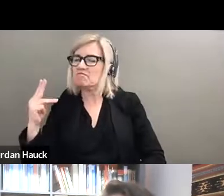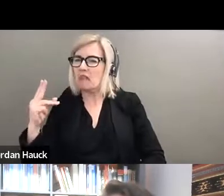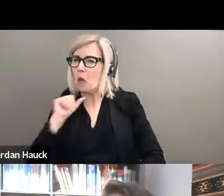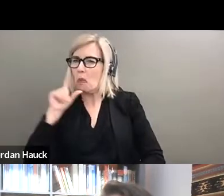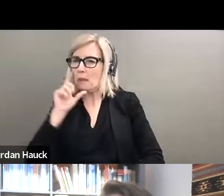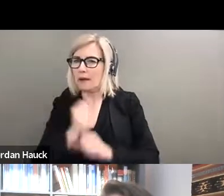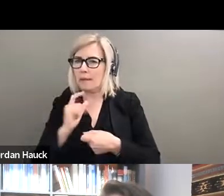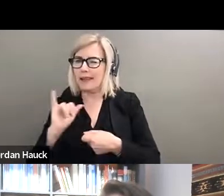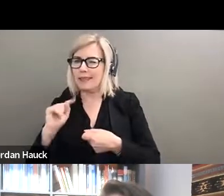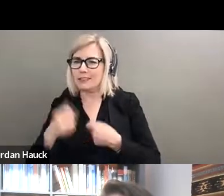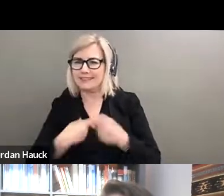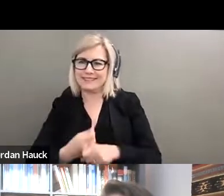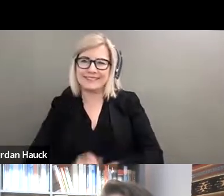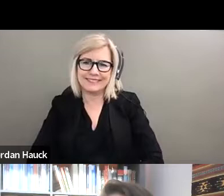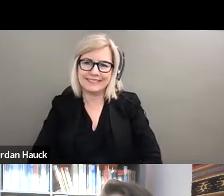year.